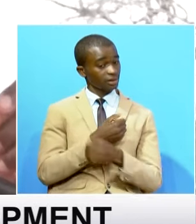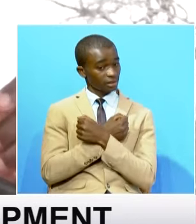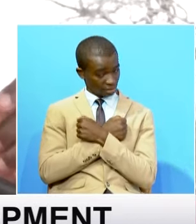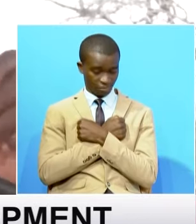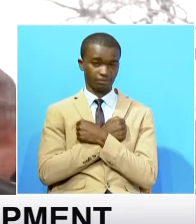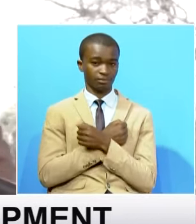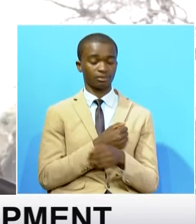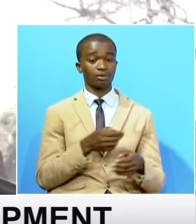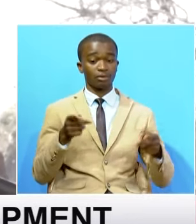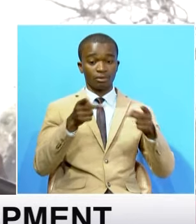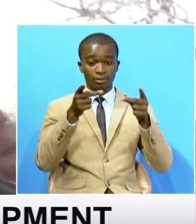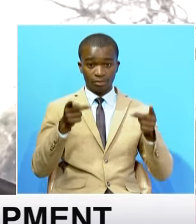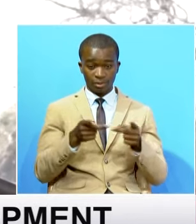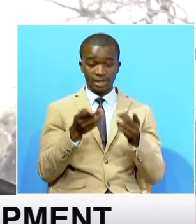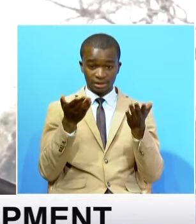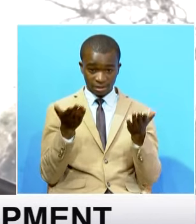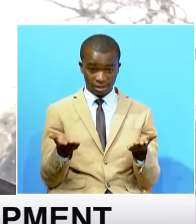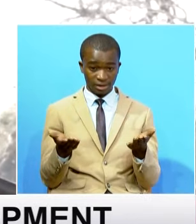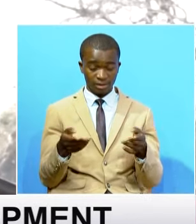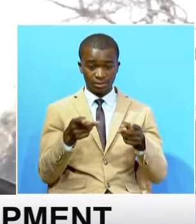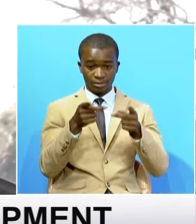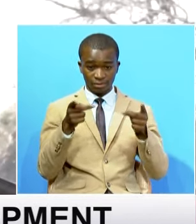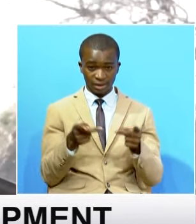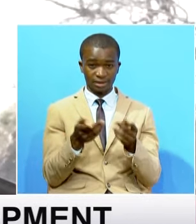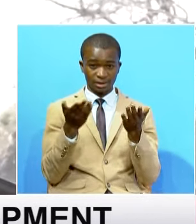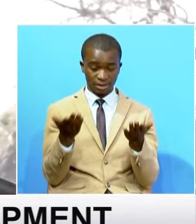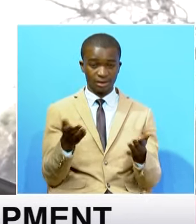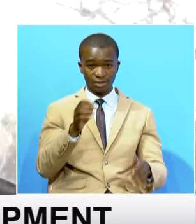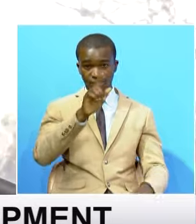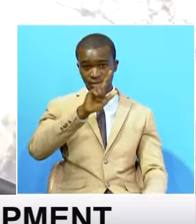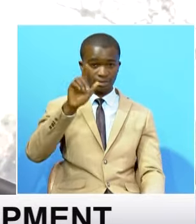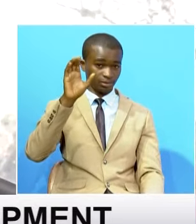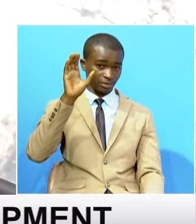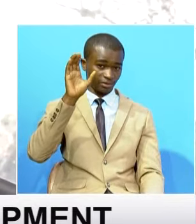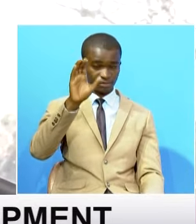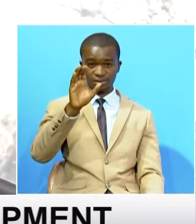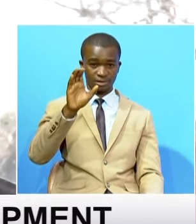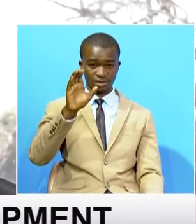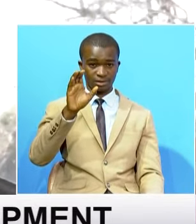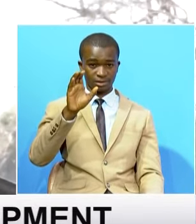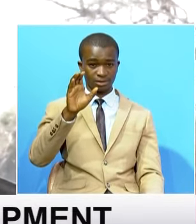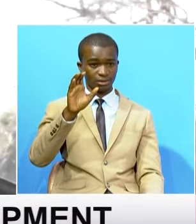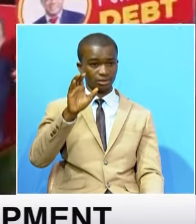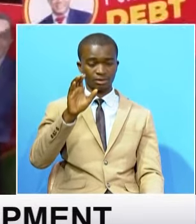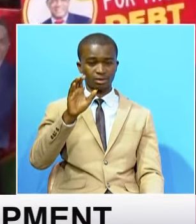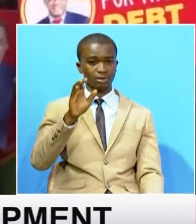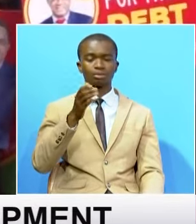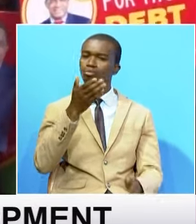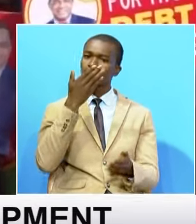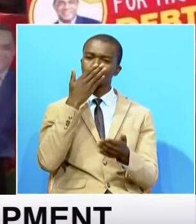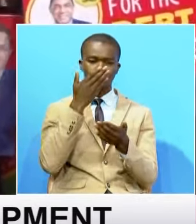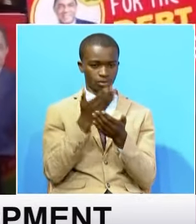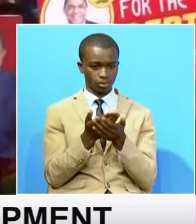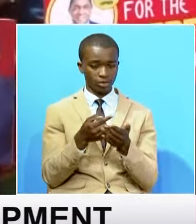place, when the helicopters come, maybe we do two helicopters. I've added one more, Two helicopters. I want the provincial